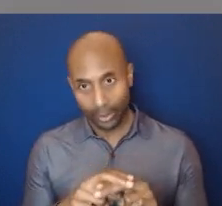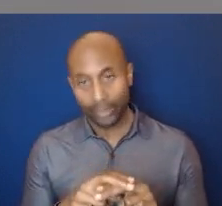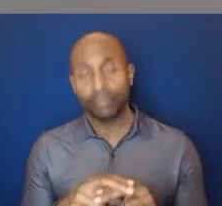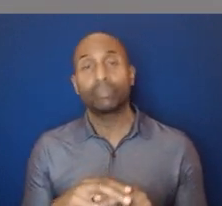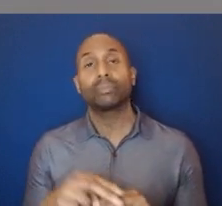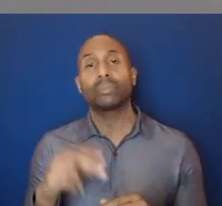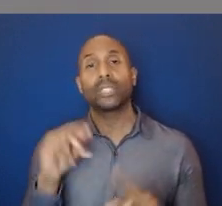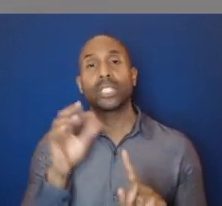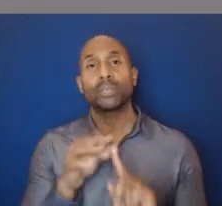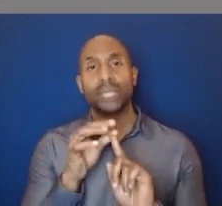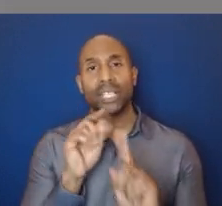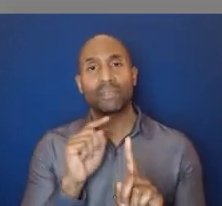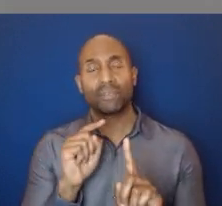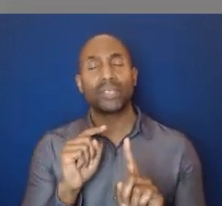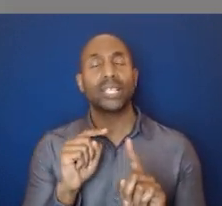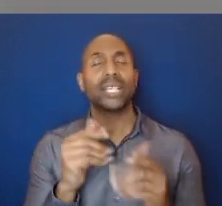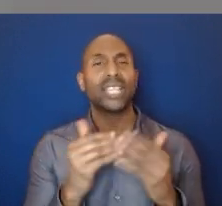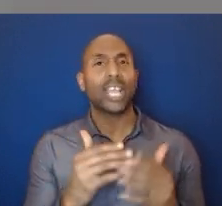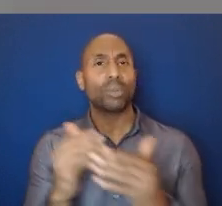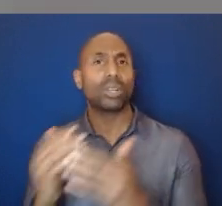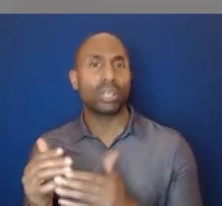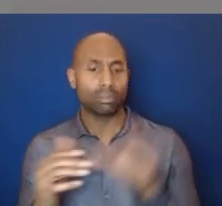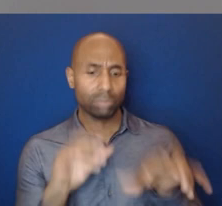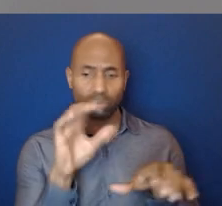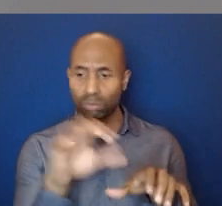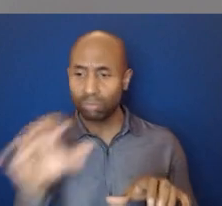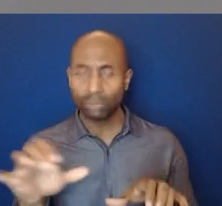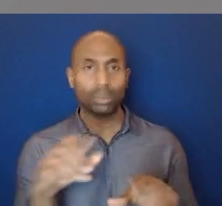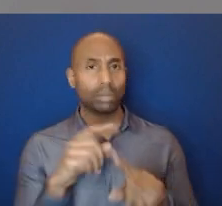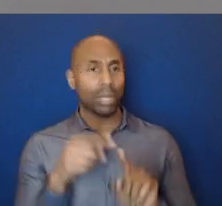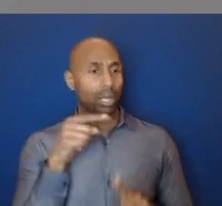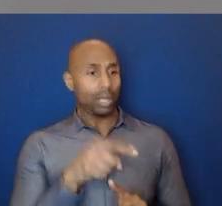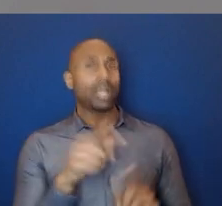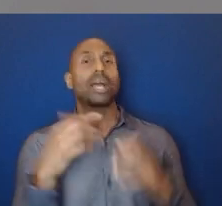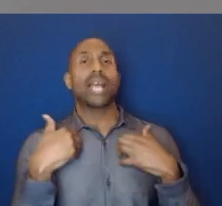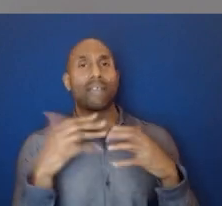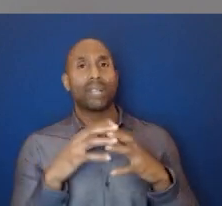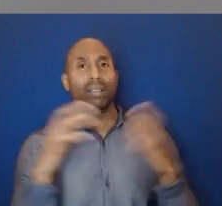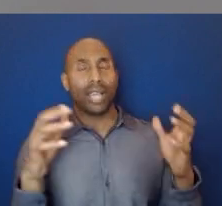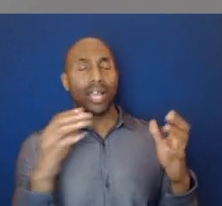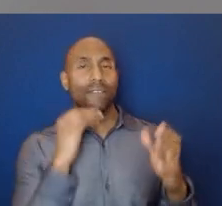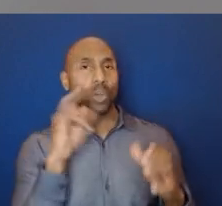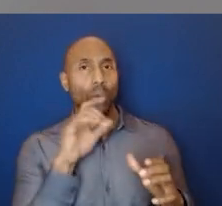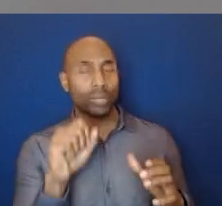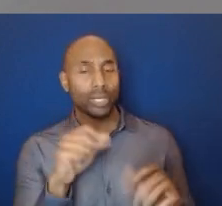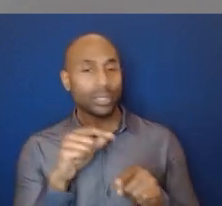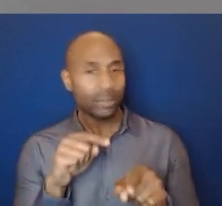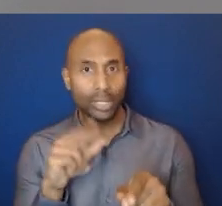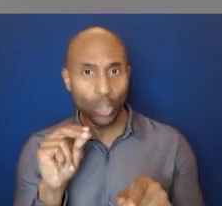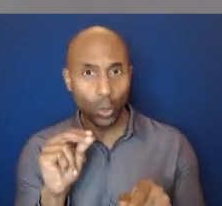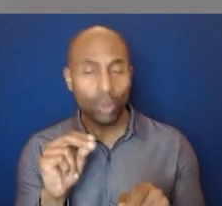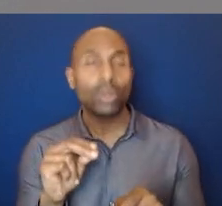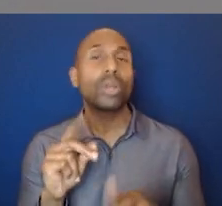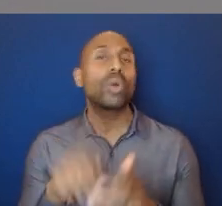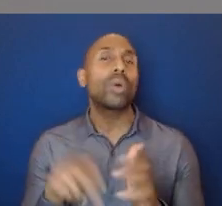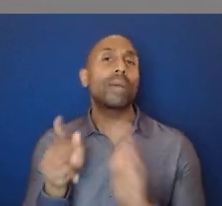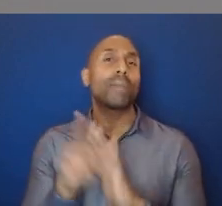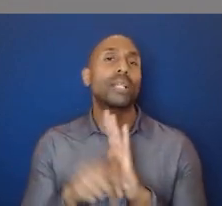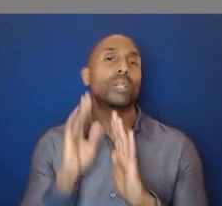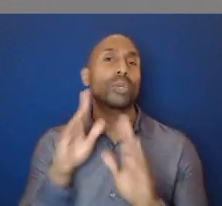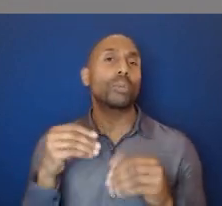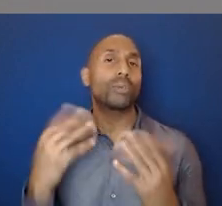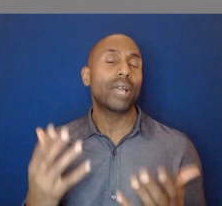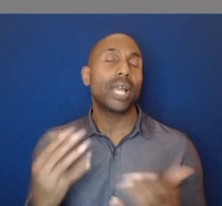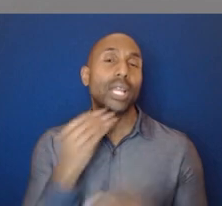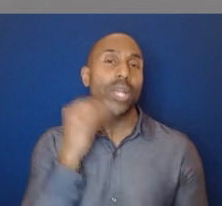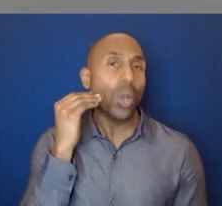train stop away from each other. So my question is, what policies will be formed to provide homes, jobs, healthcare, and mental health services to those who are